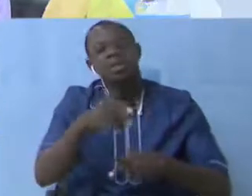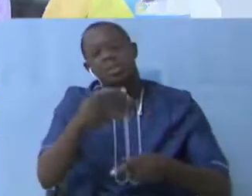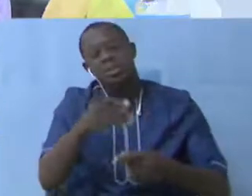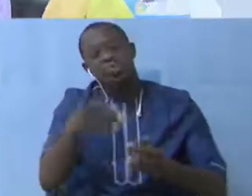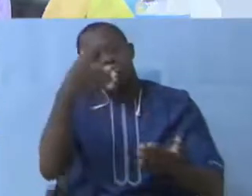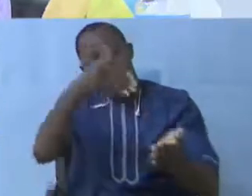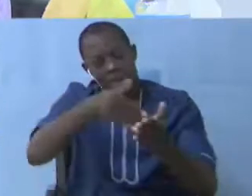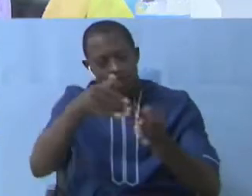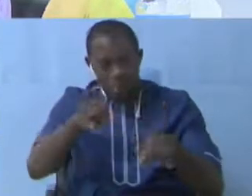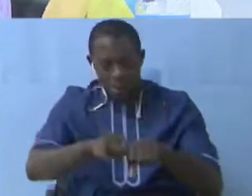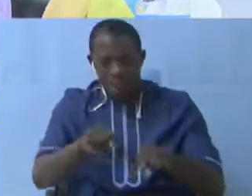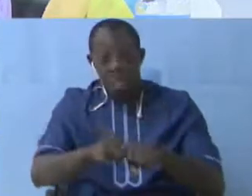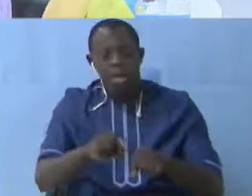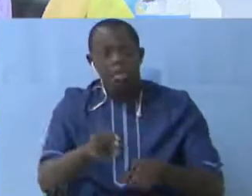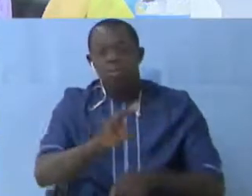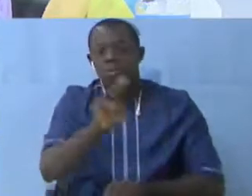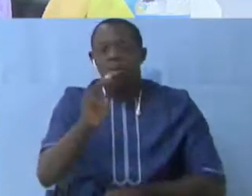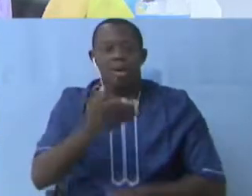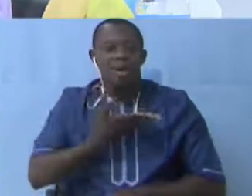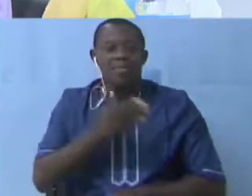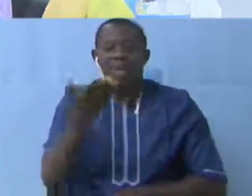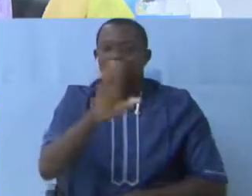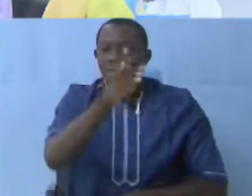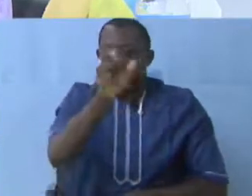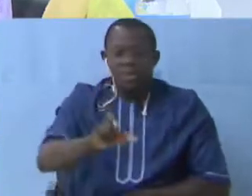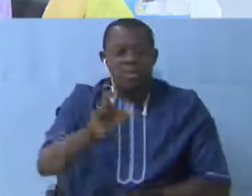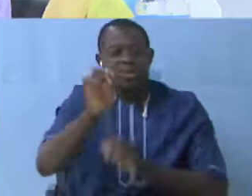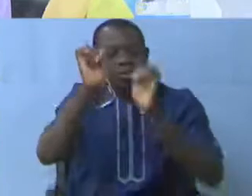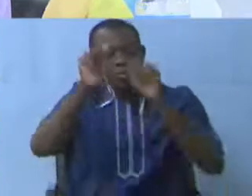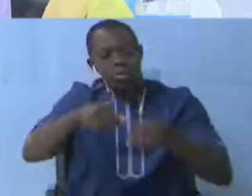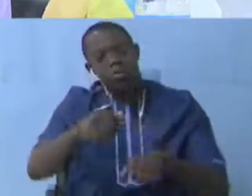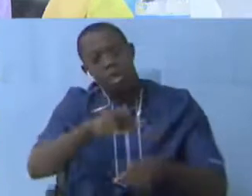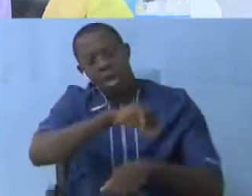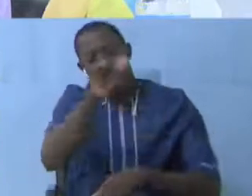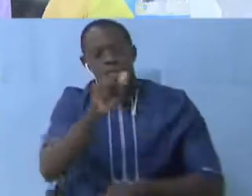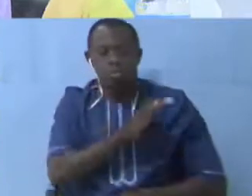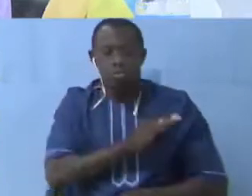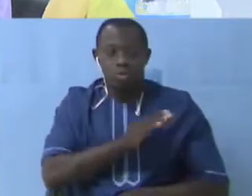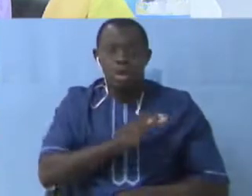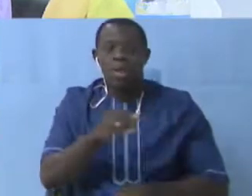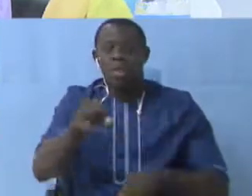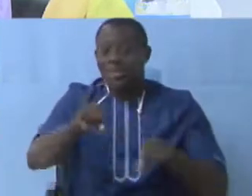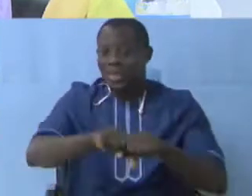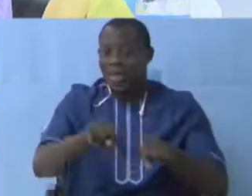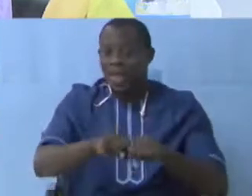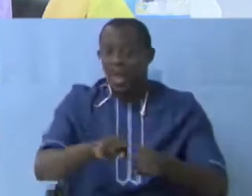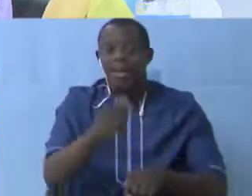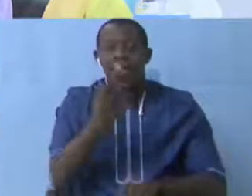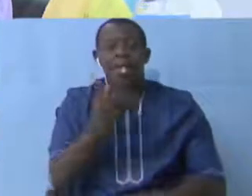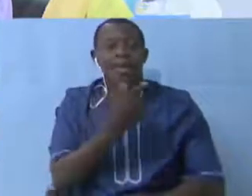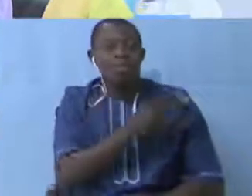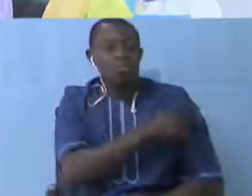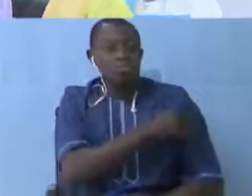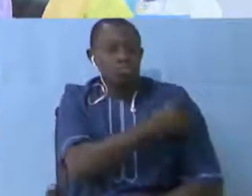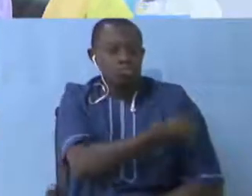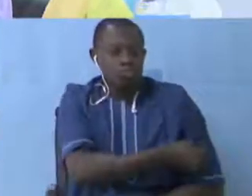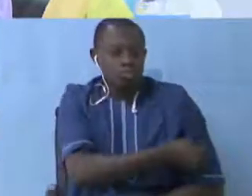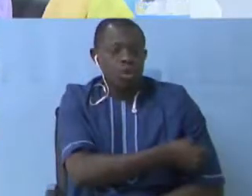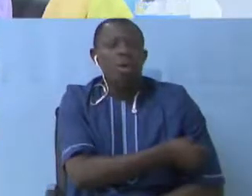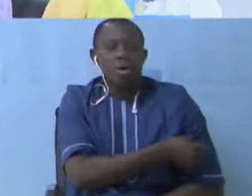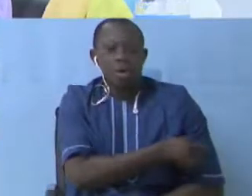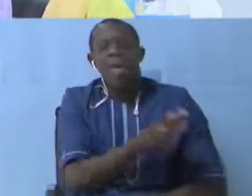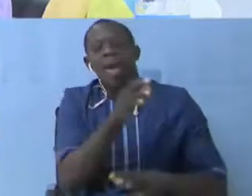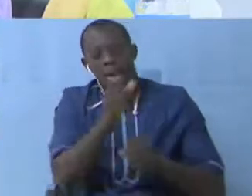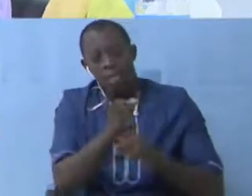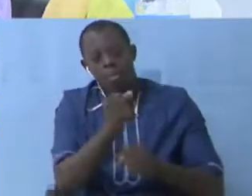So the authorities and also the Senegalese Red Cross took the matter and